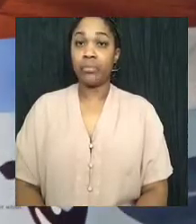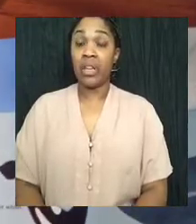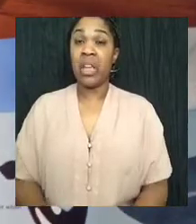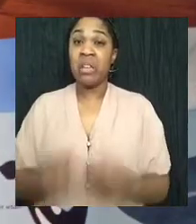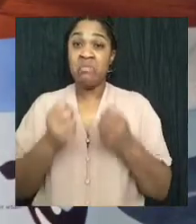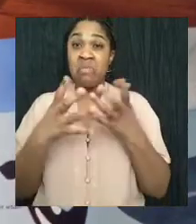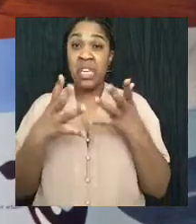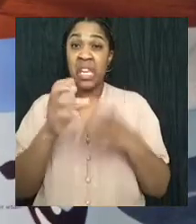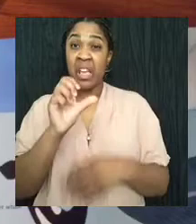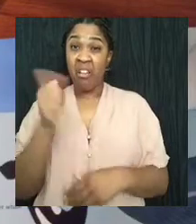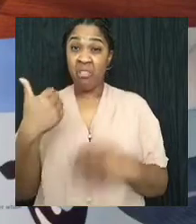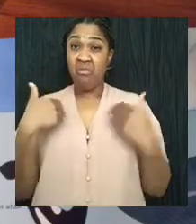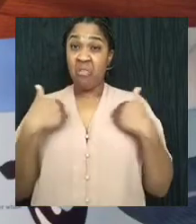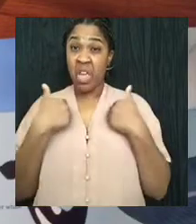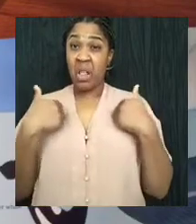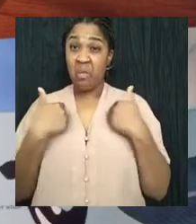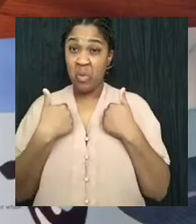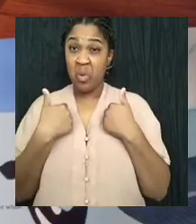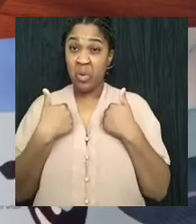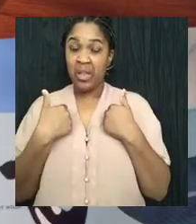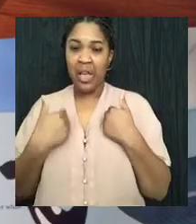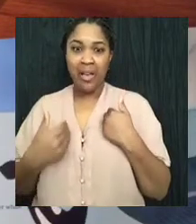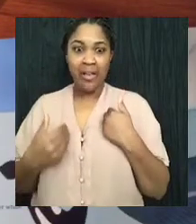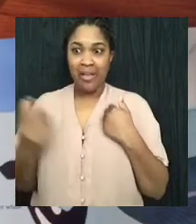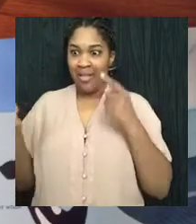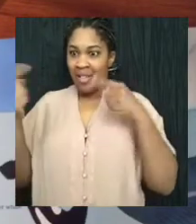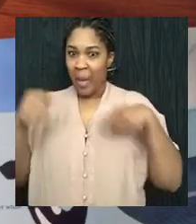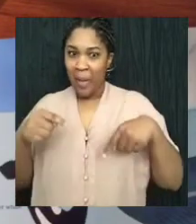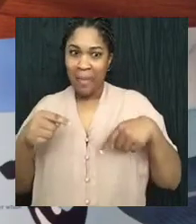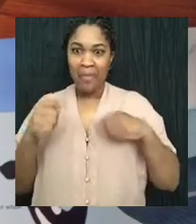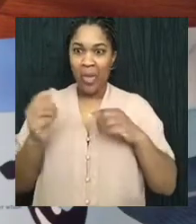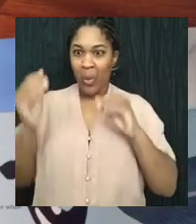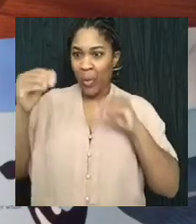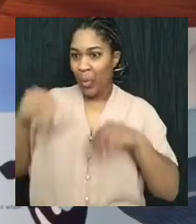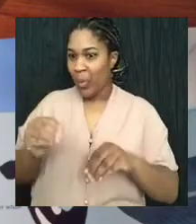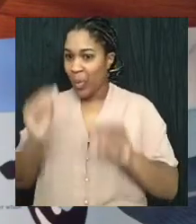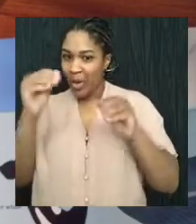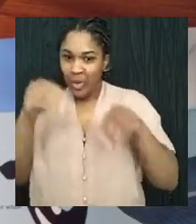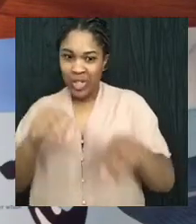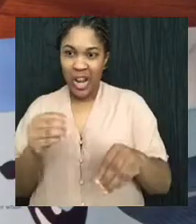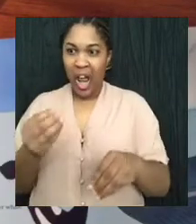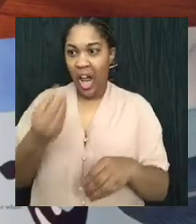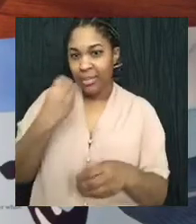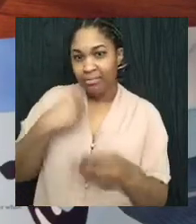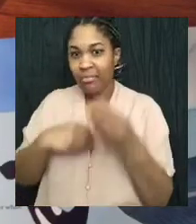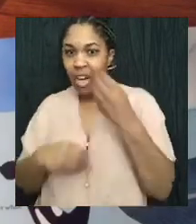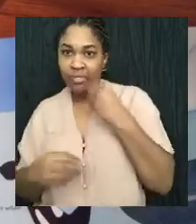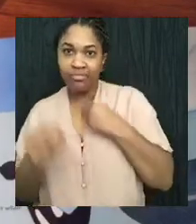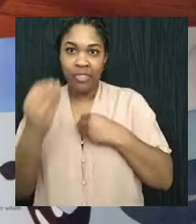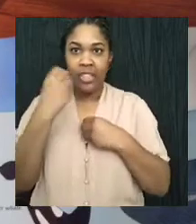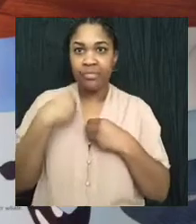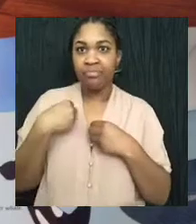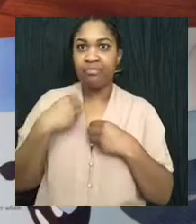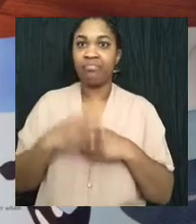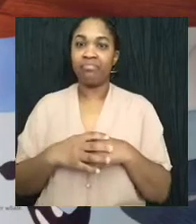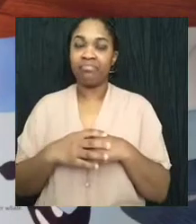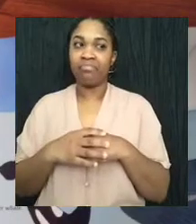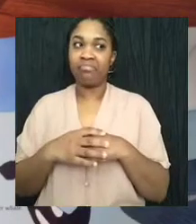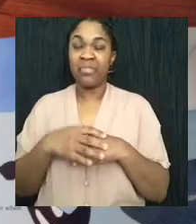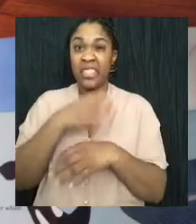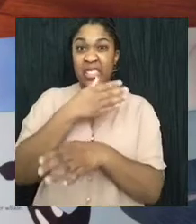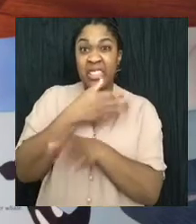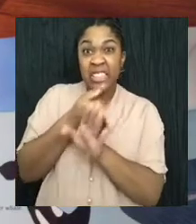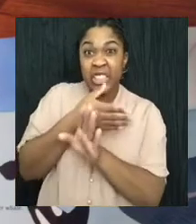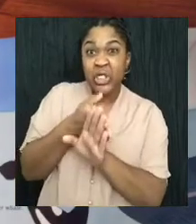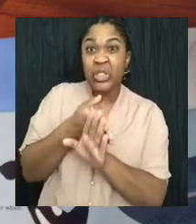Many other animals come to feast in these waters. There are seals, whales, and dolphins.